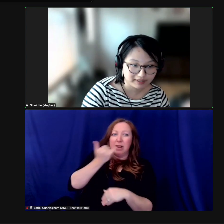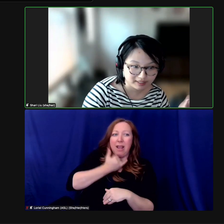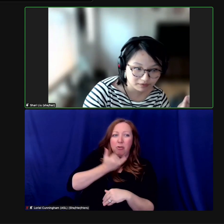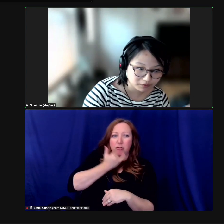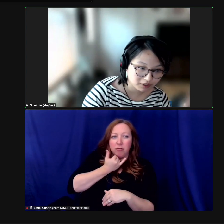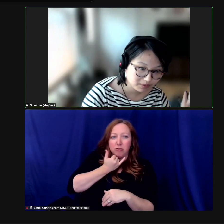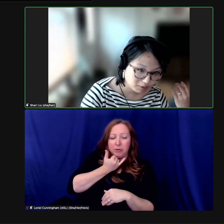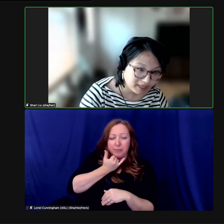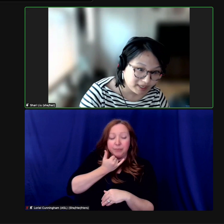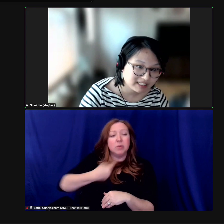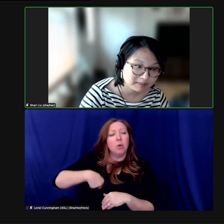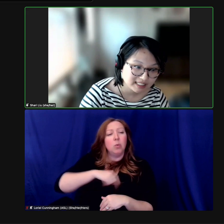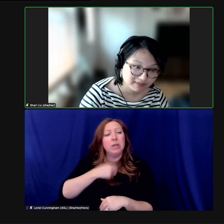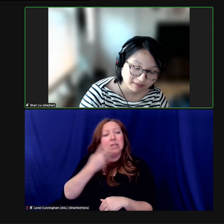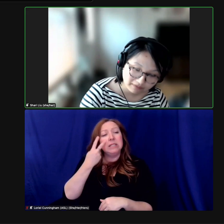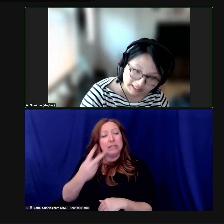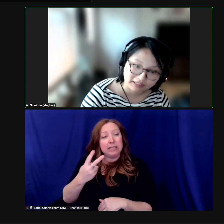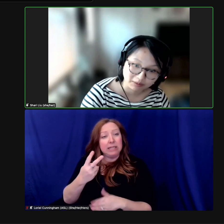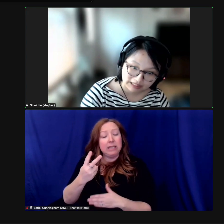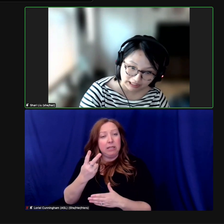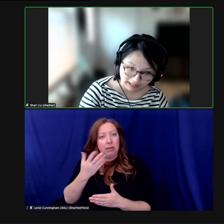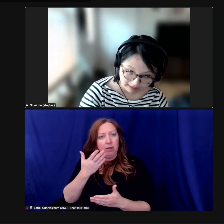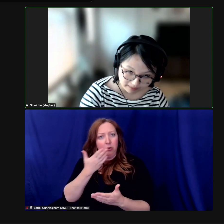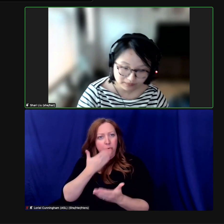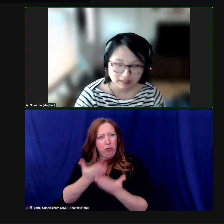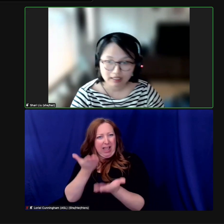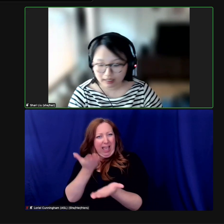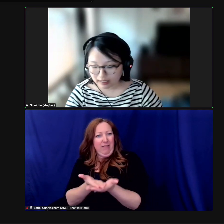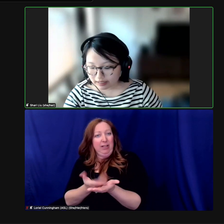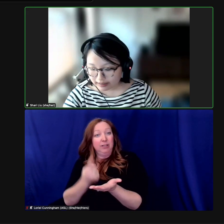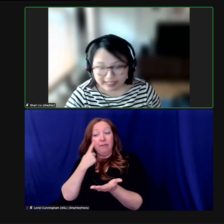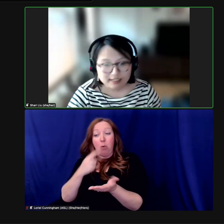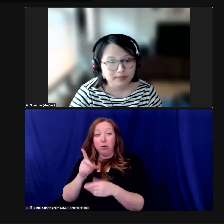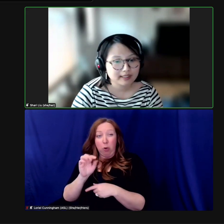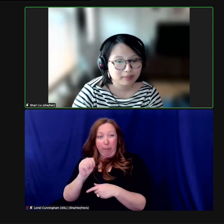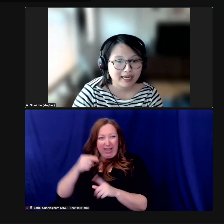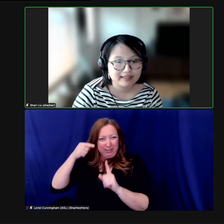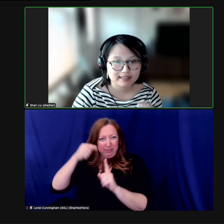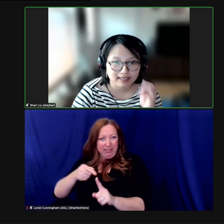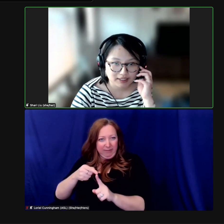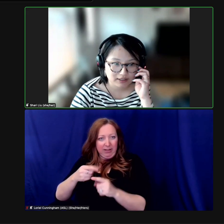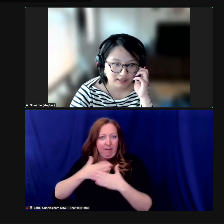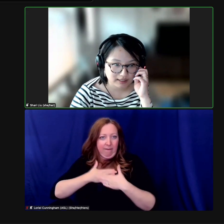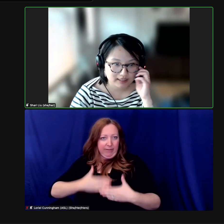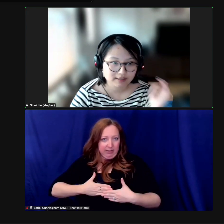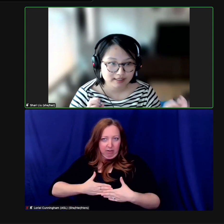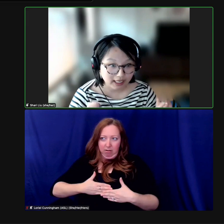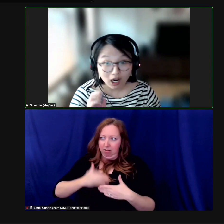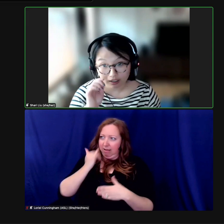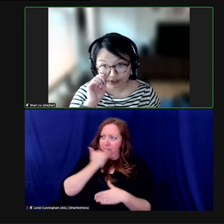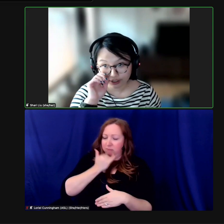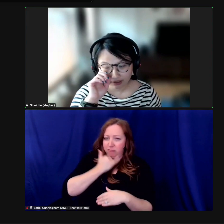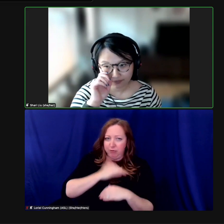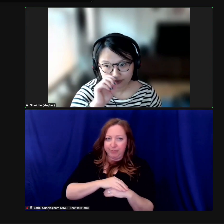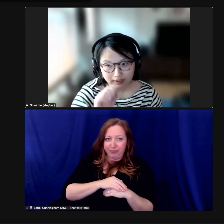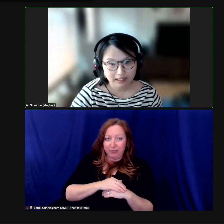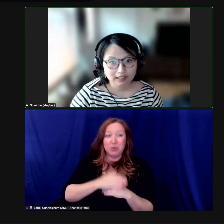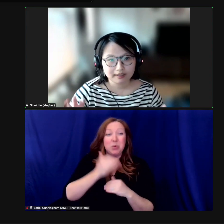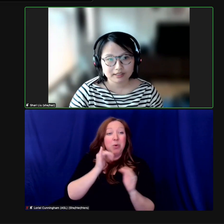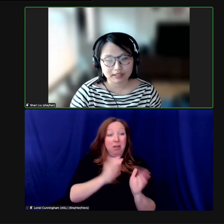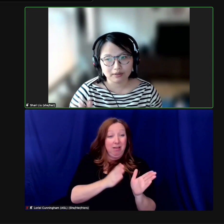positive evidence for domain-specific physical prediction error. Next, we're going to apply this logic to